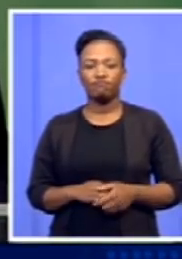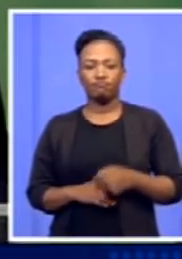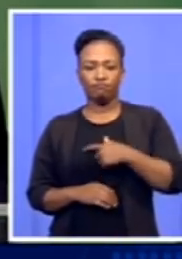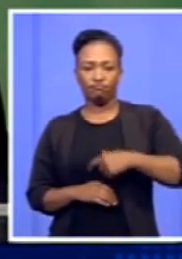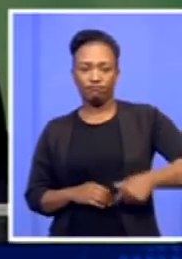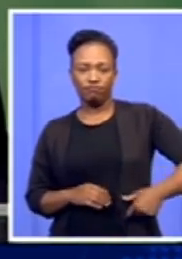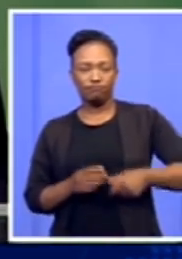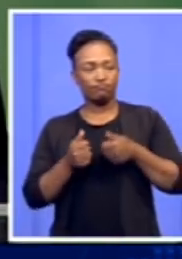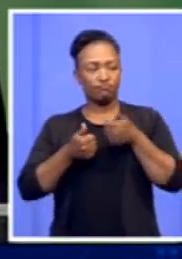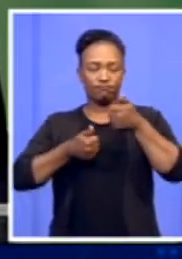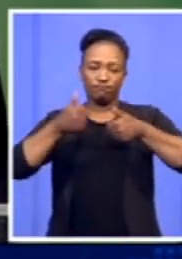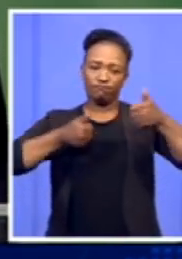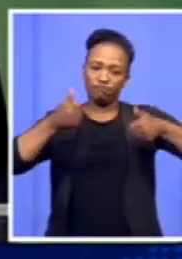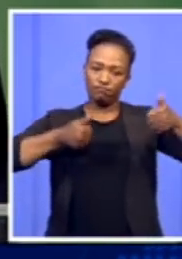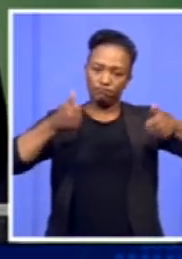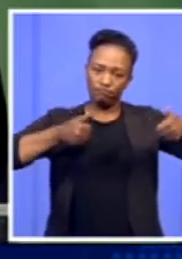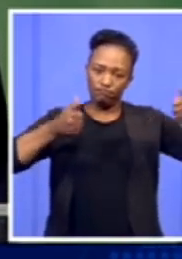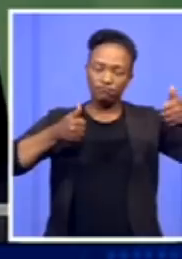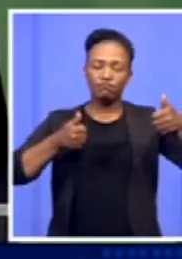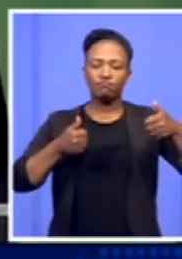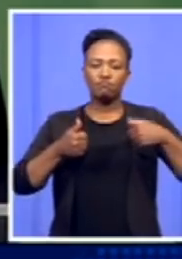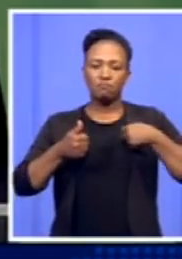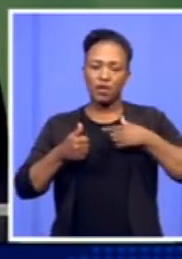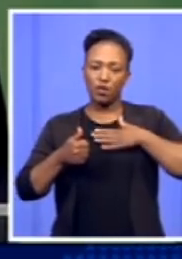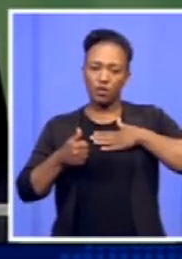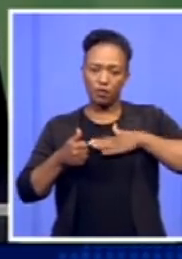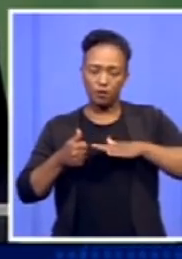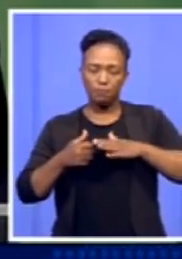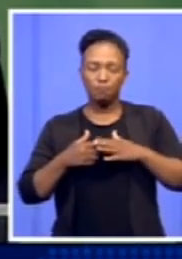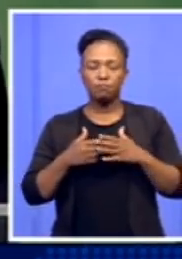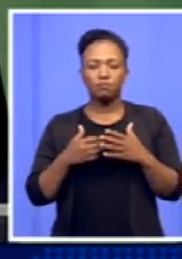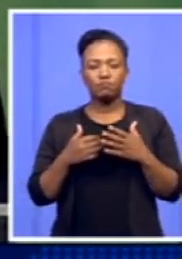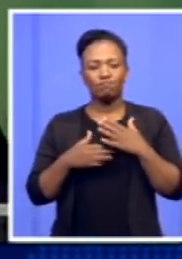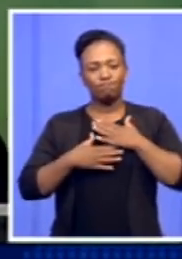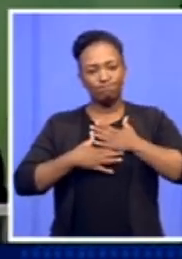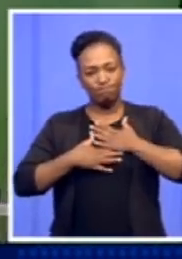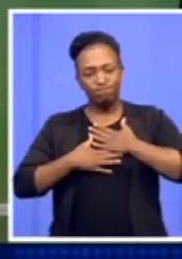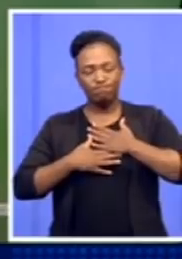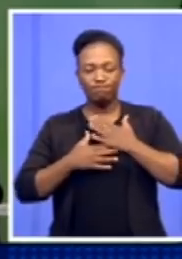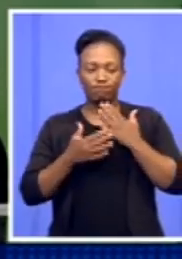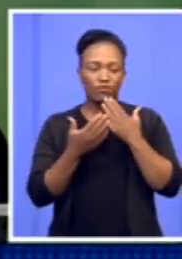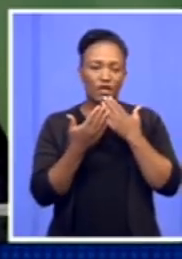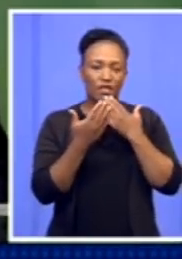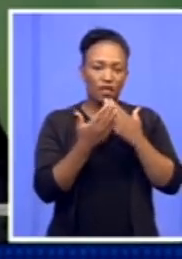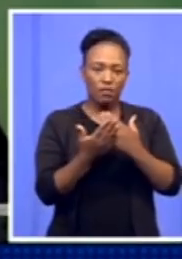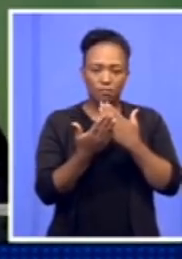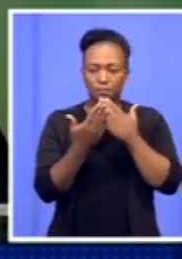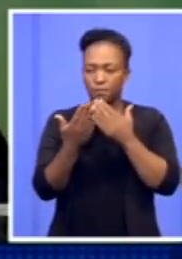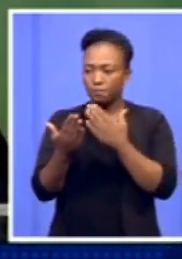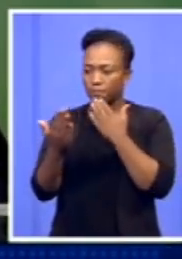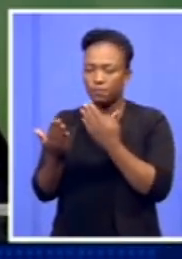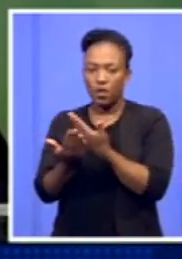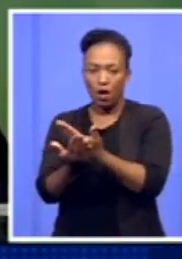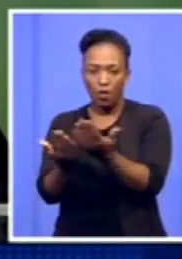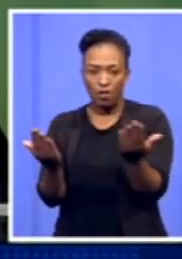to extend my heartfelt thanks to all of you who organised this